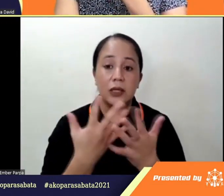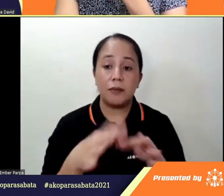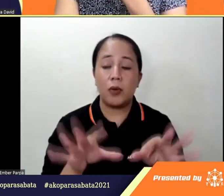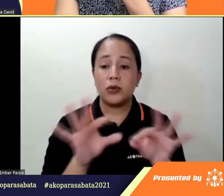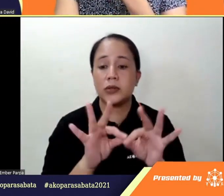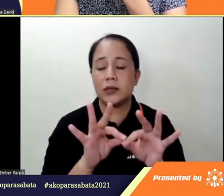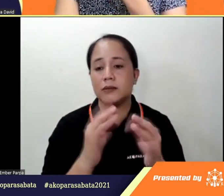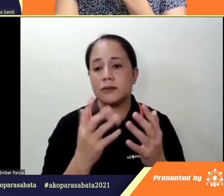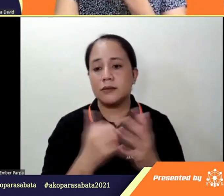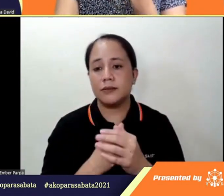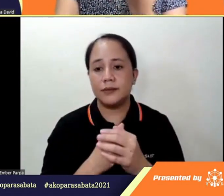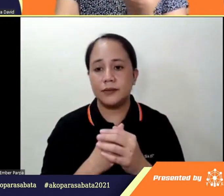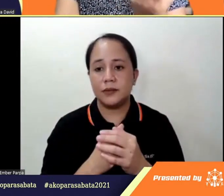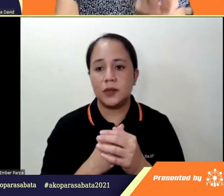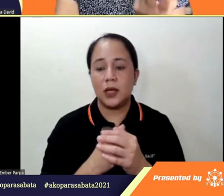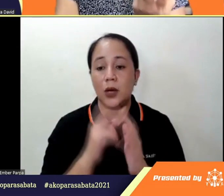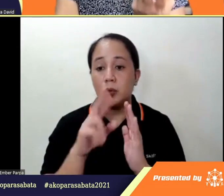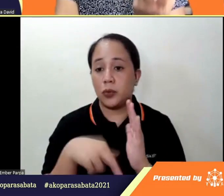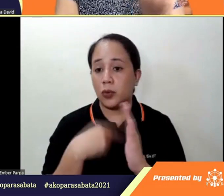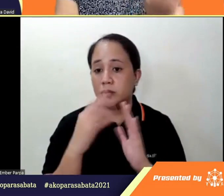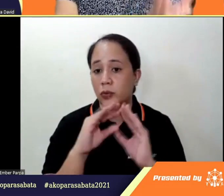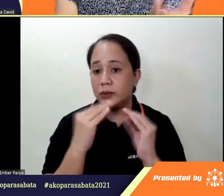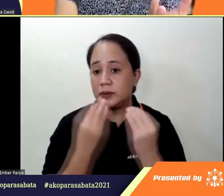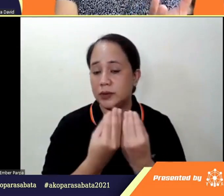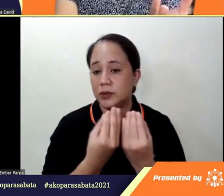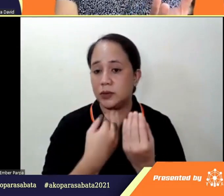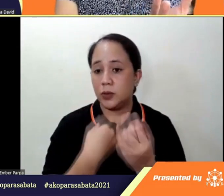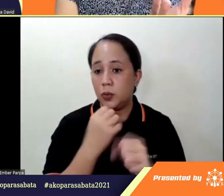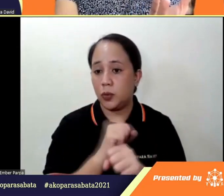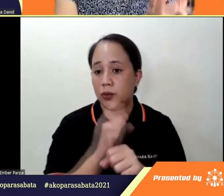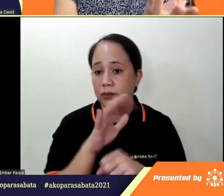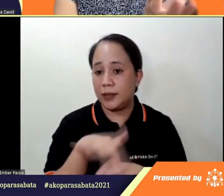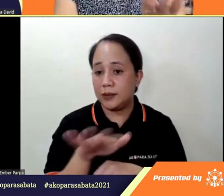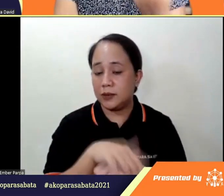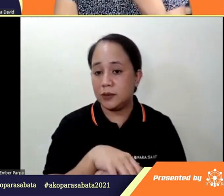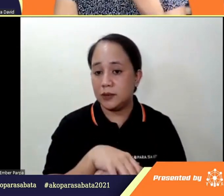ang role ng organizations, ng workplace natin,